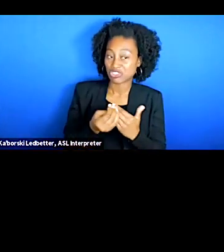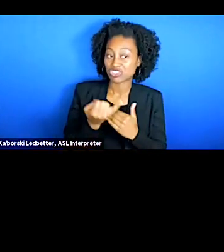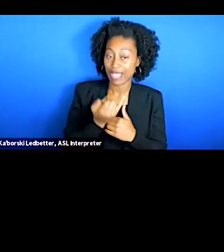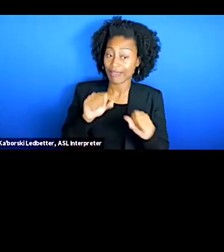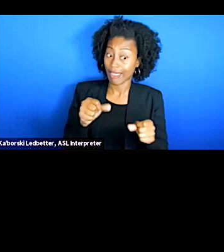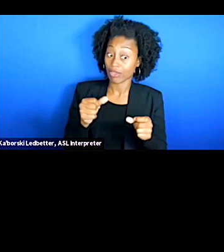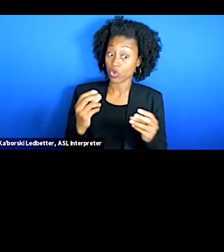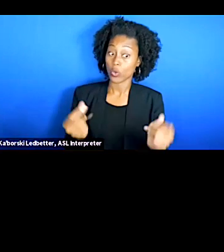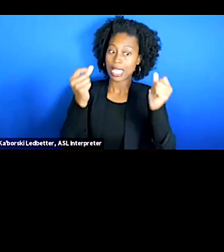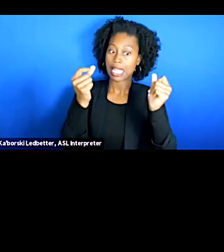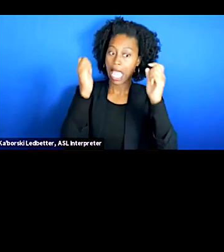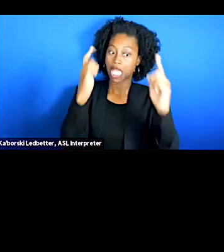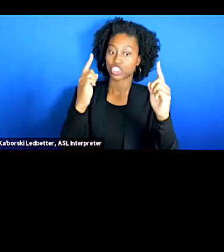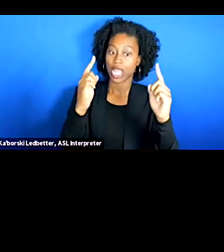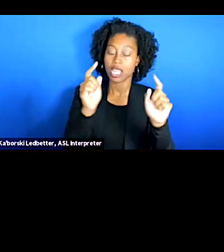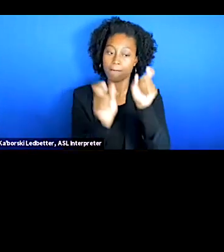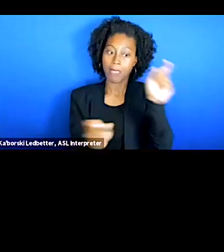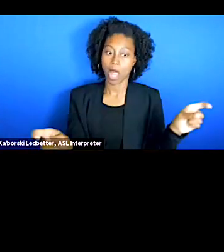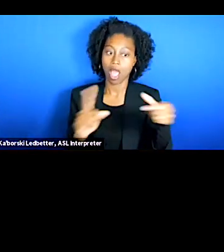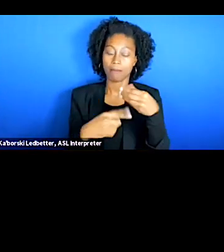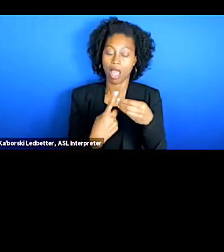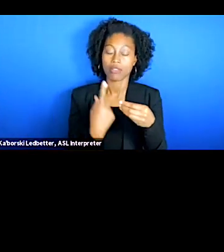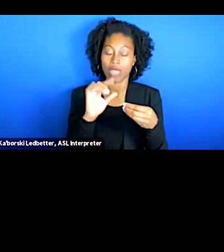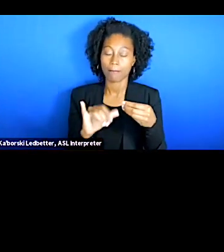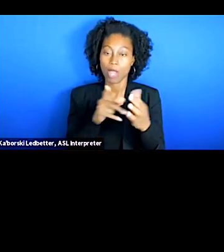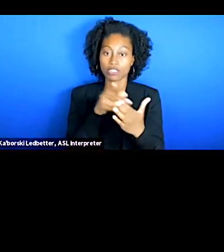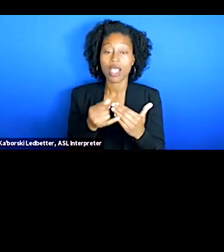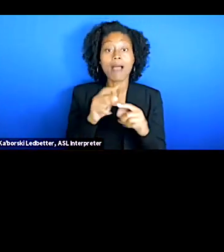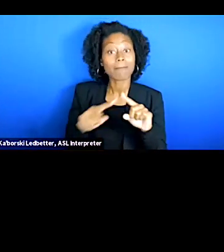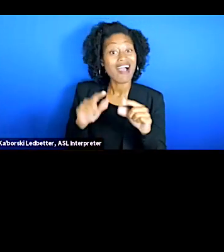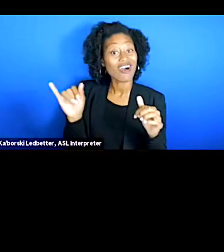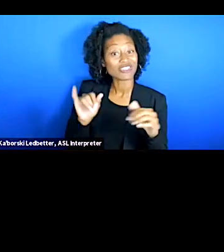it can widen the body of scholarship and influence national policy.